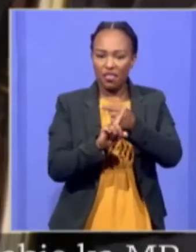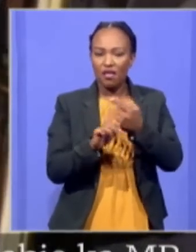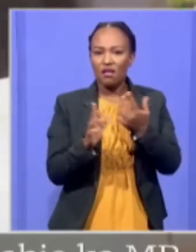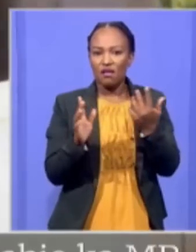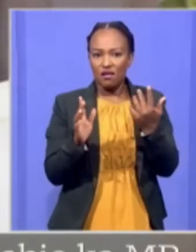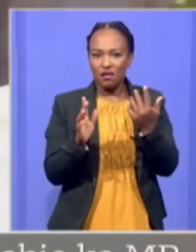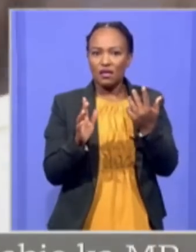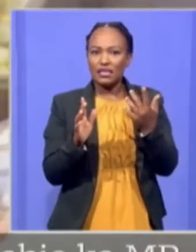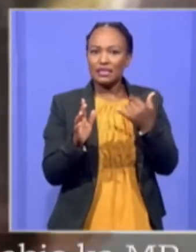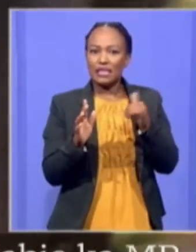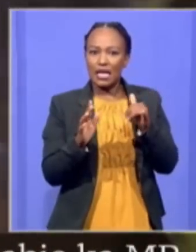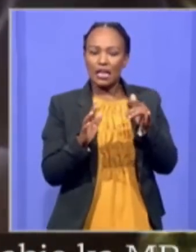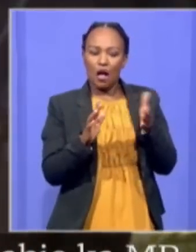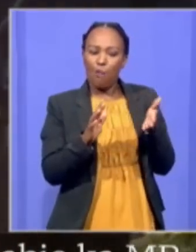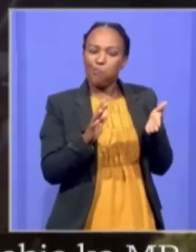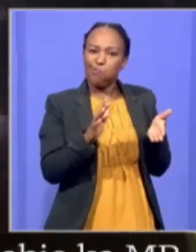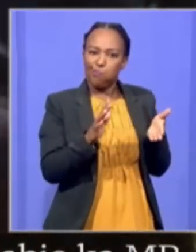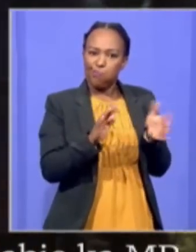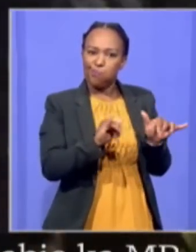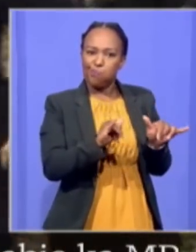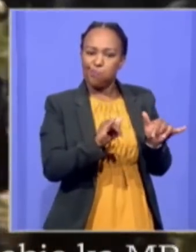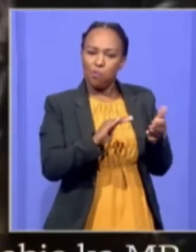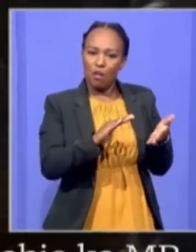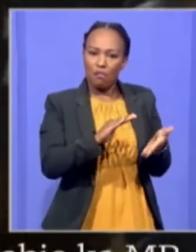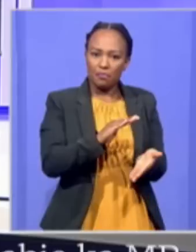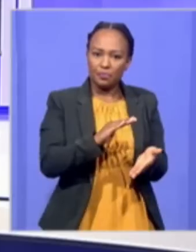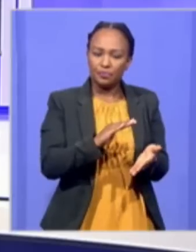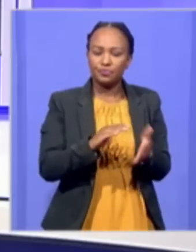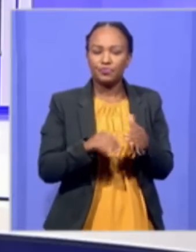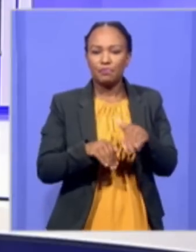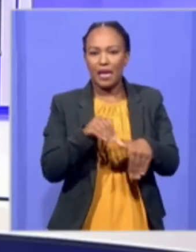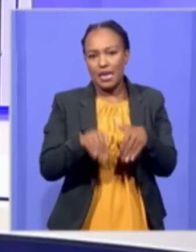sa kgagetšwe ka tlase ga mpa ya lefase.